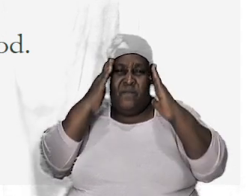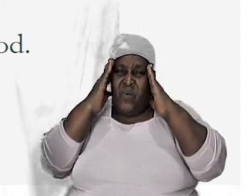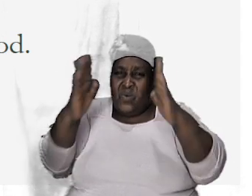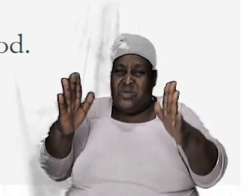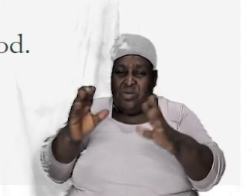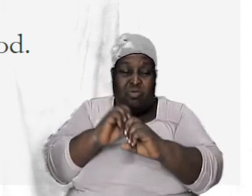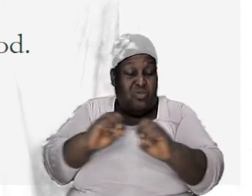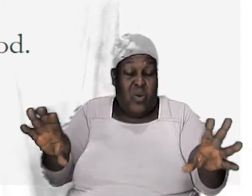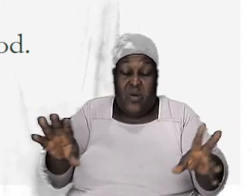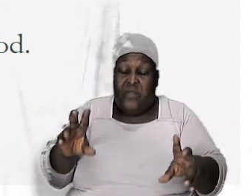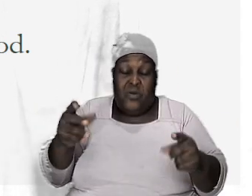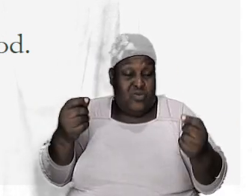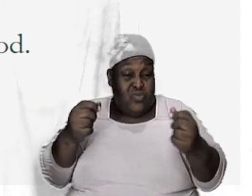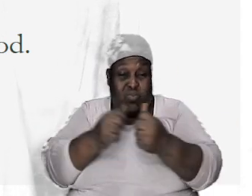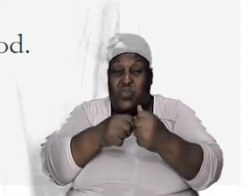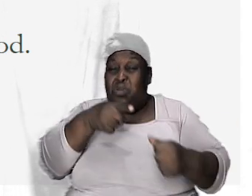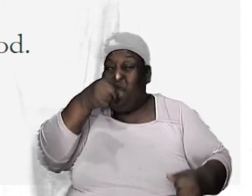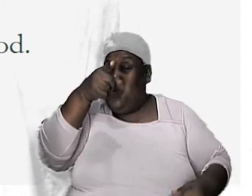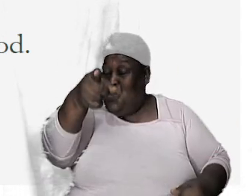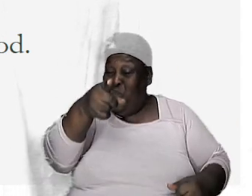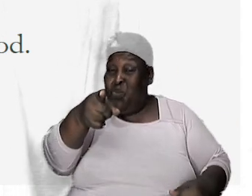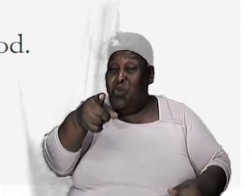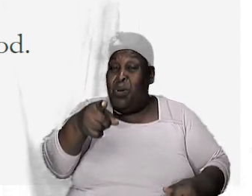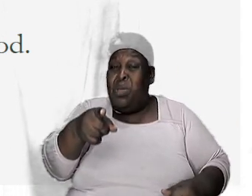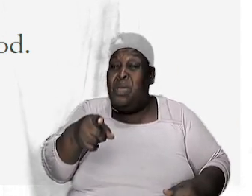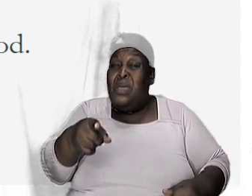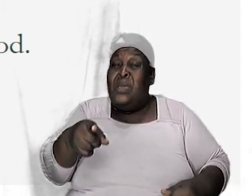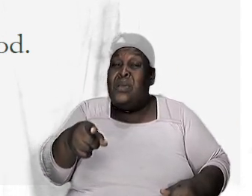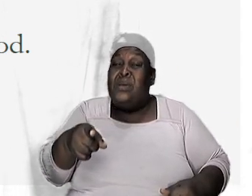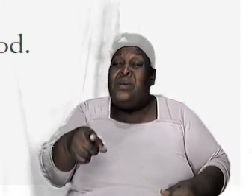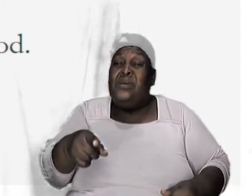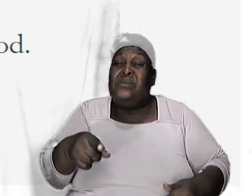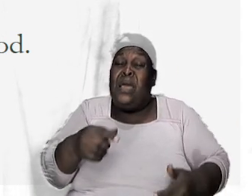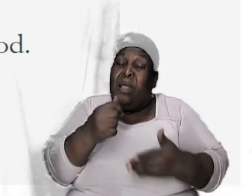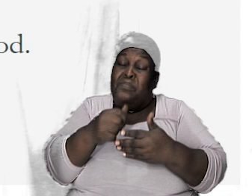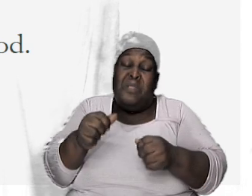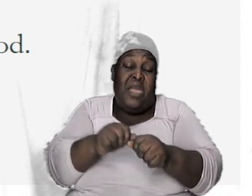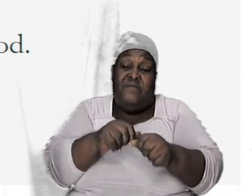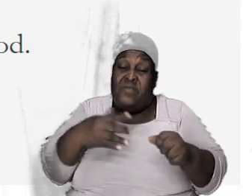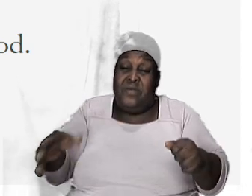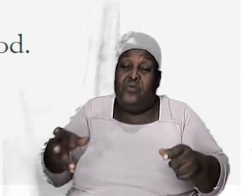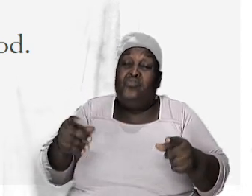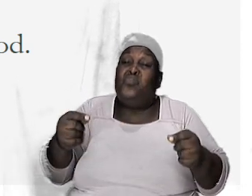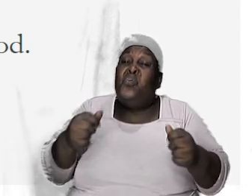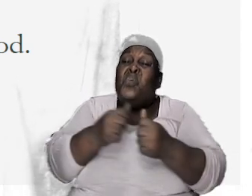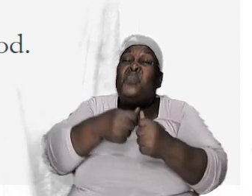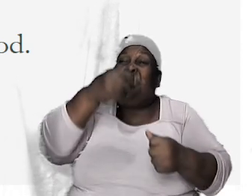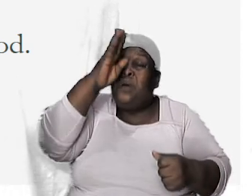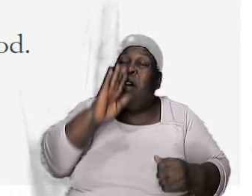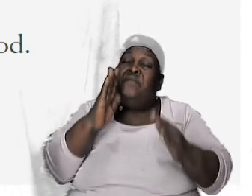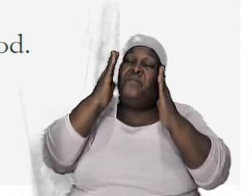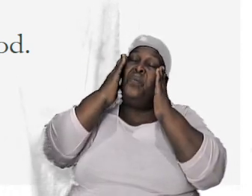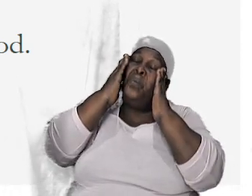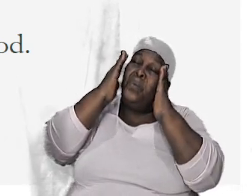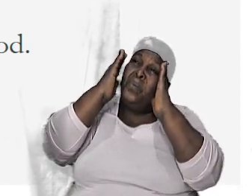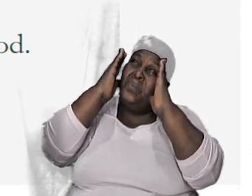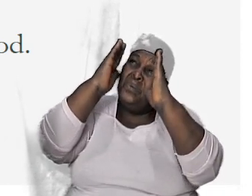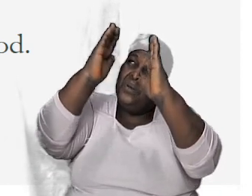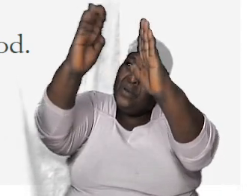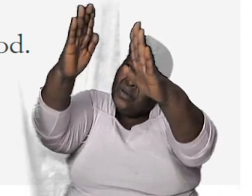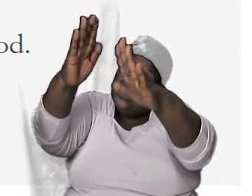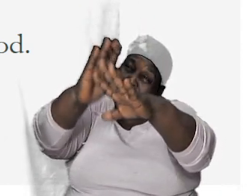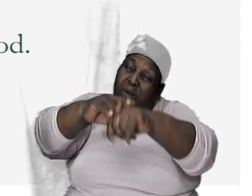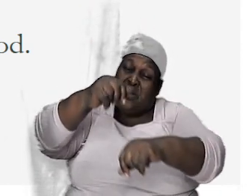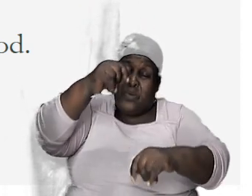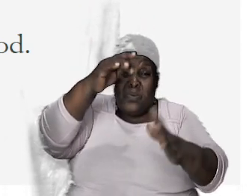to do with you per se. It has everything to do with him. I focus on you, God. I focus on you,